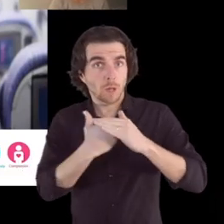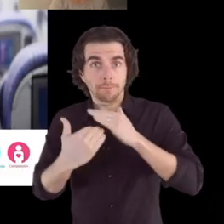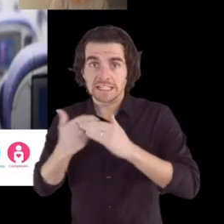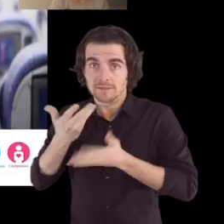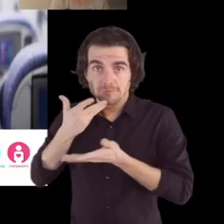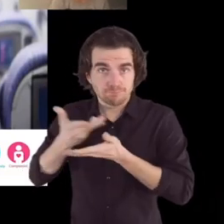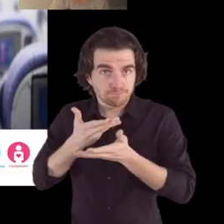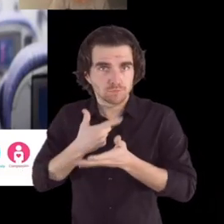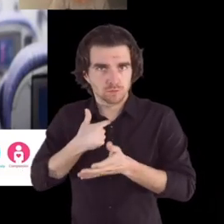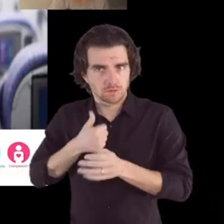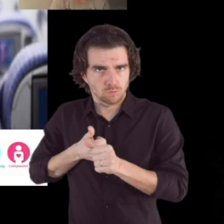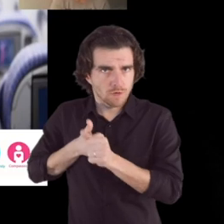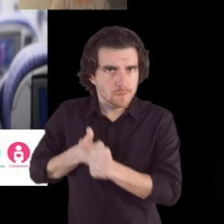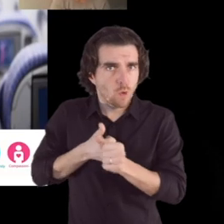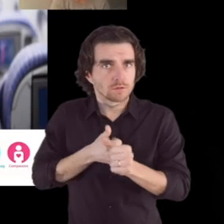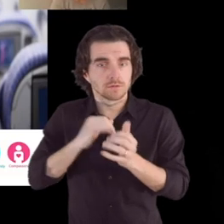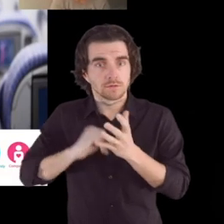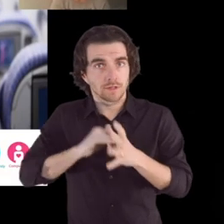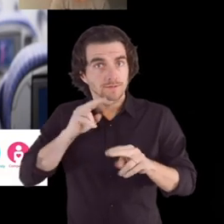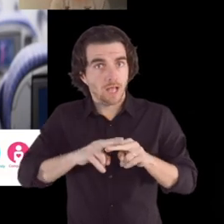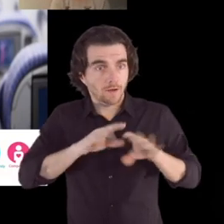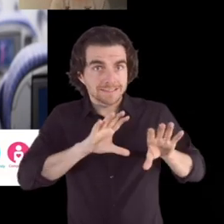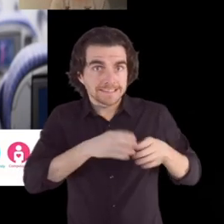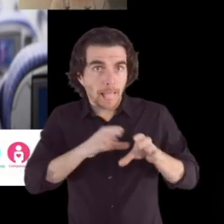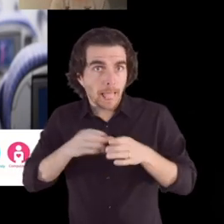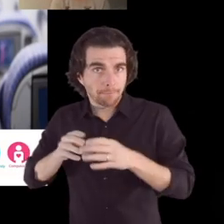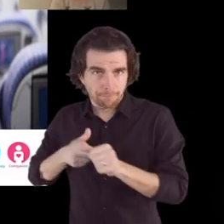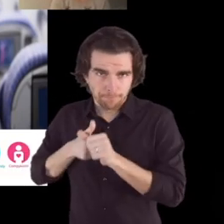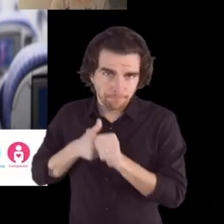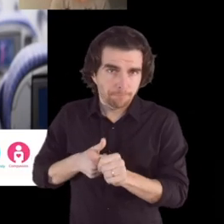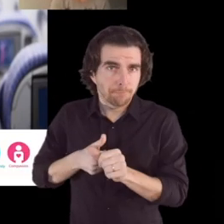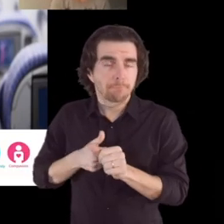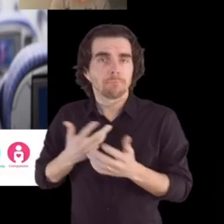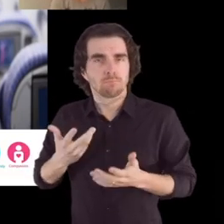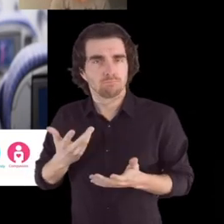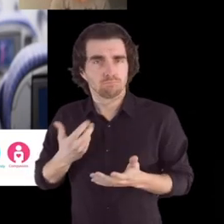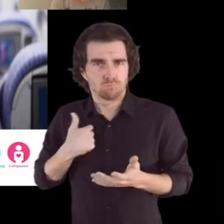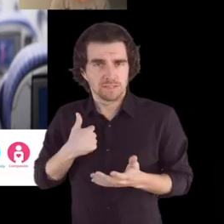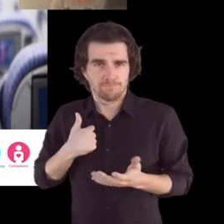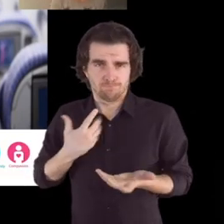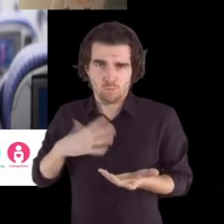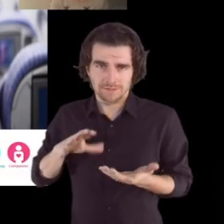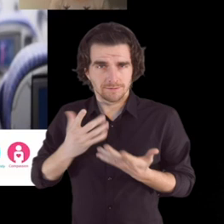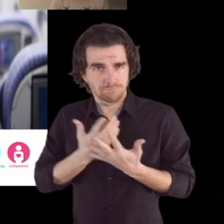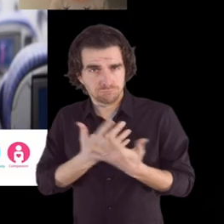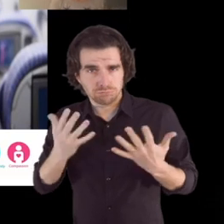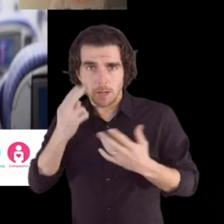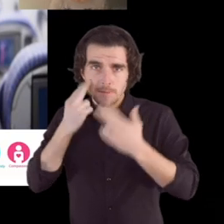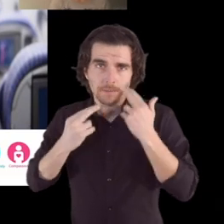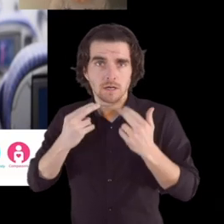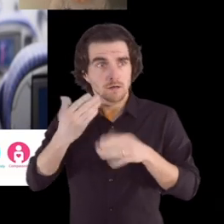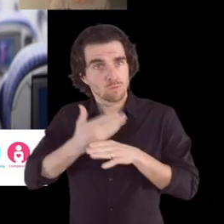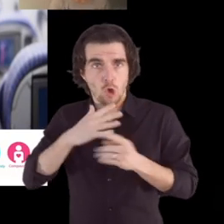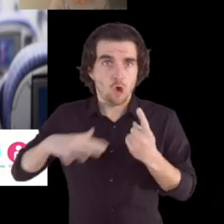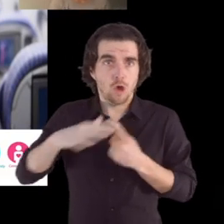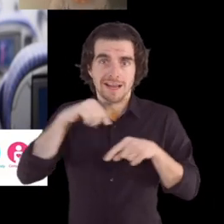we've been doing support with staff teams as well. And we really, I suppose, wanted to be able to reach out to as many people that work in the